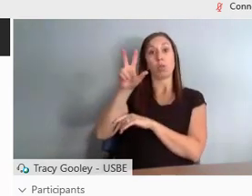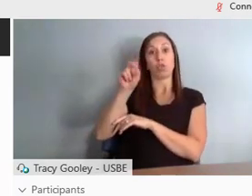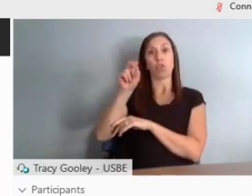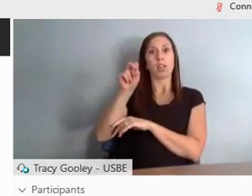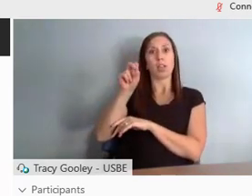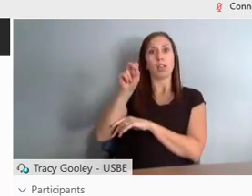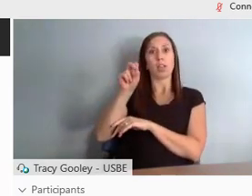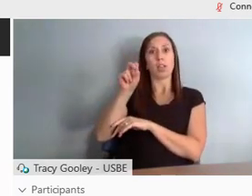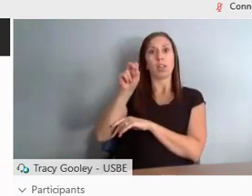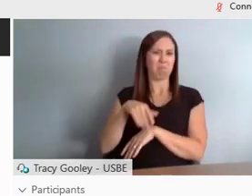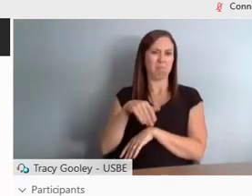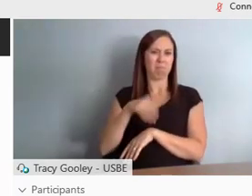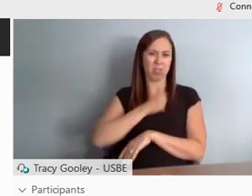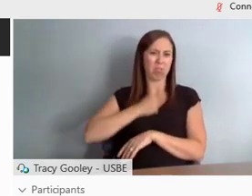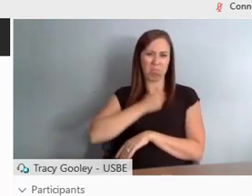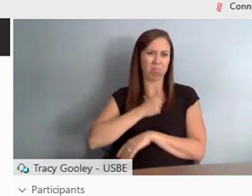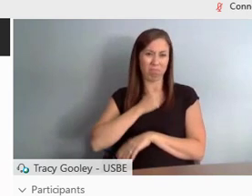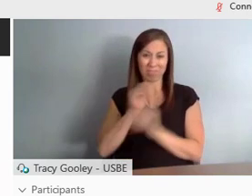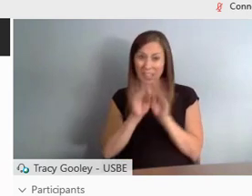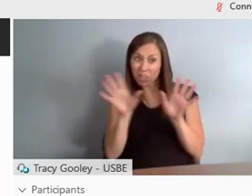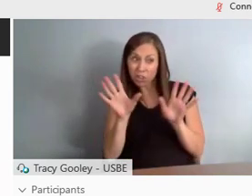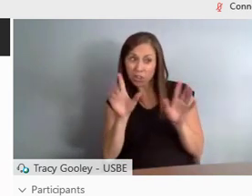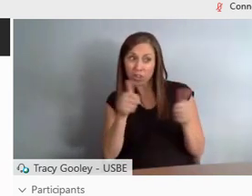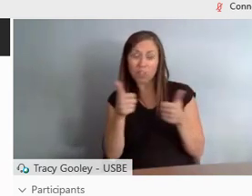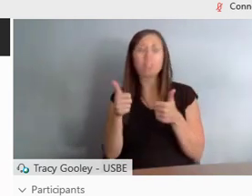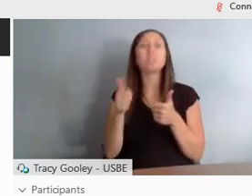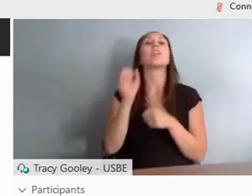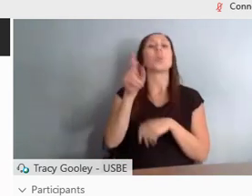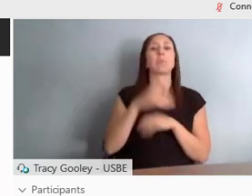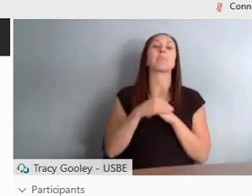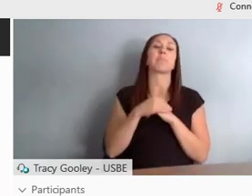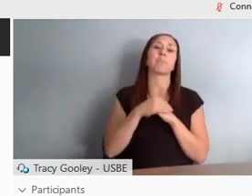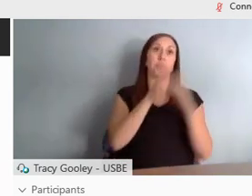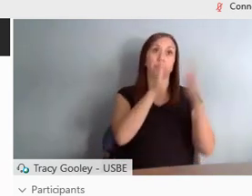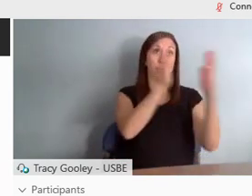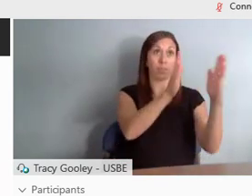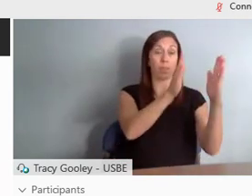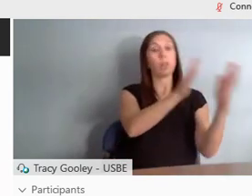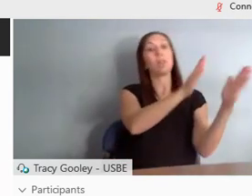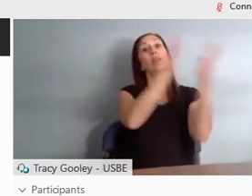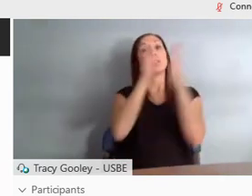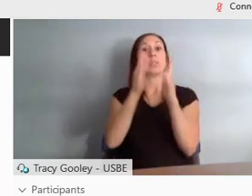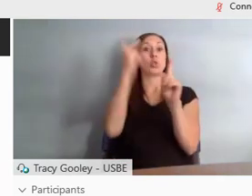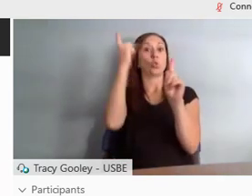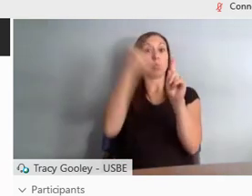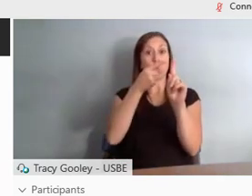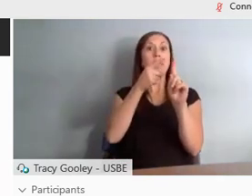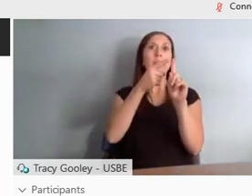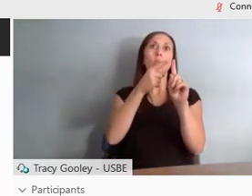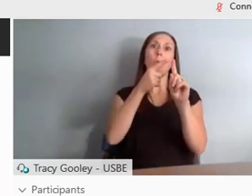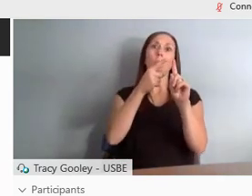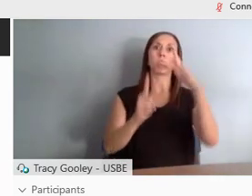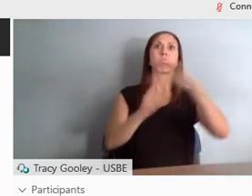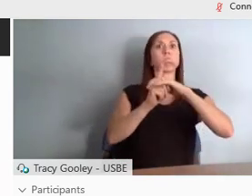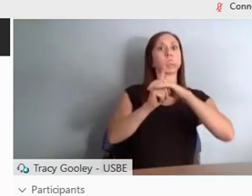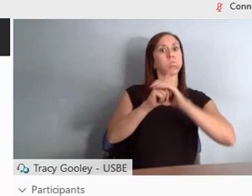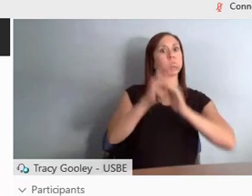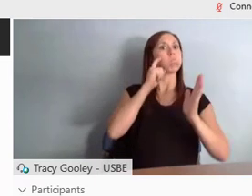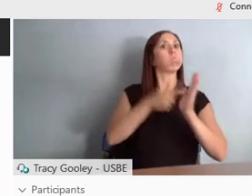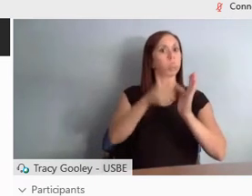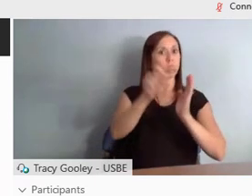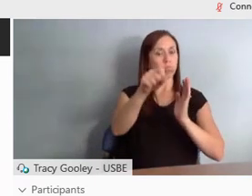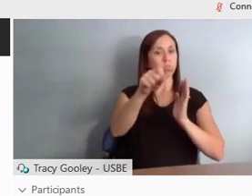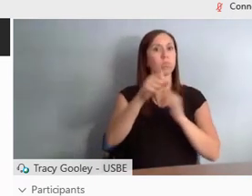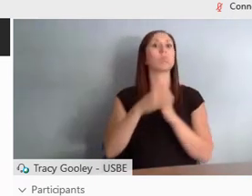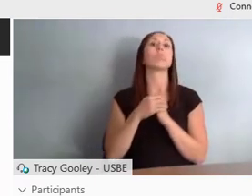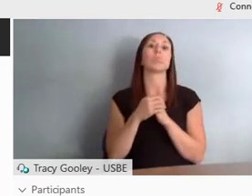My apologies for that. Okay, so then from there you go from not emerging over to emerging. So you'll get 2